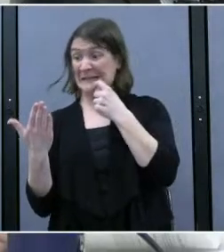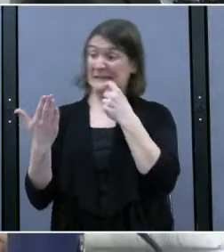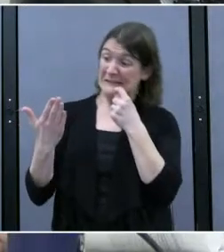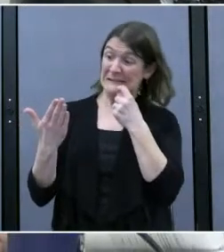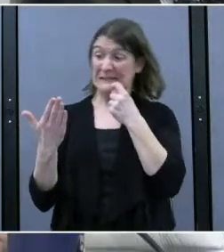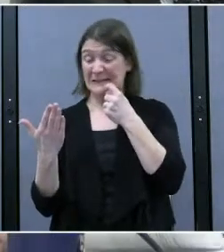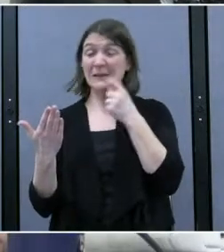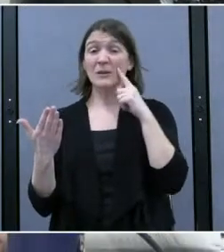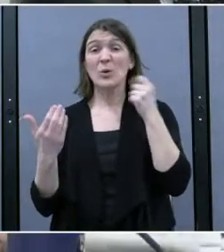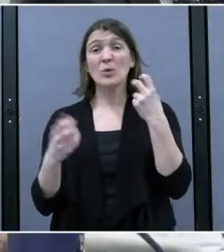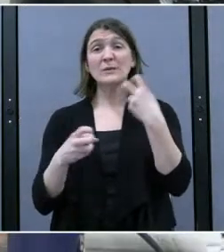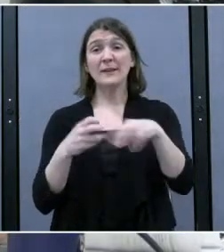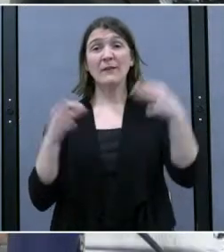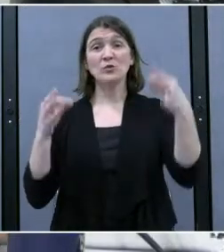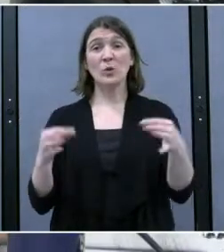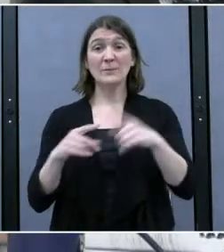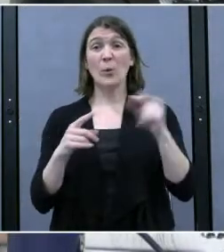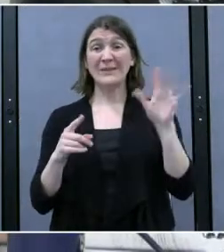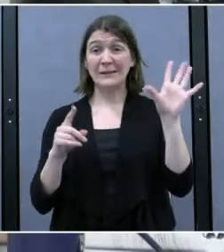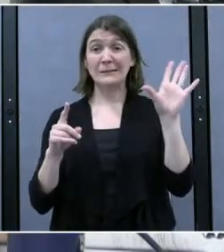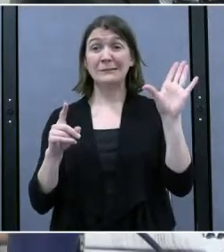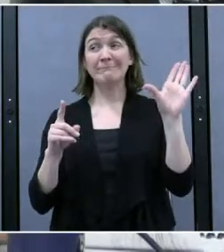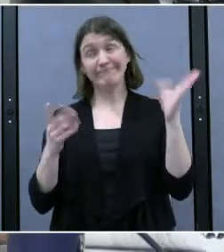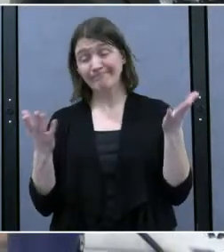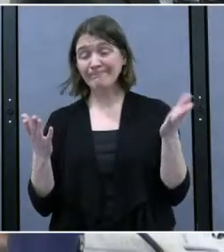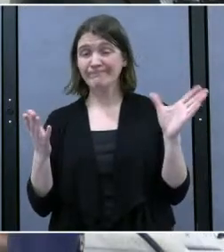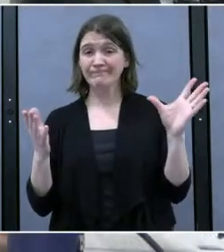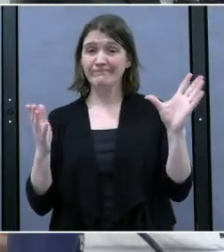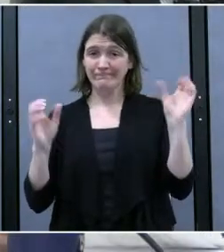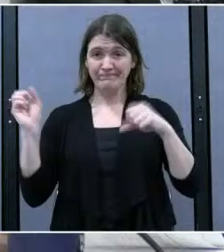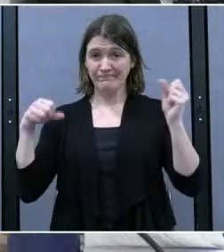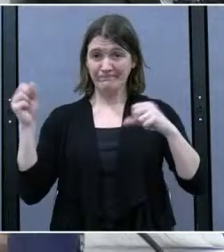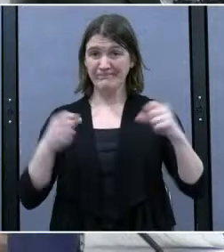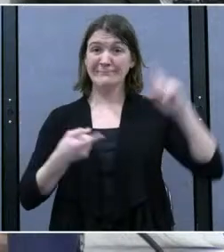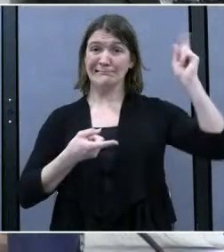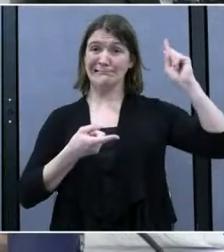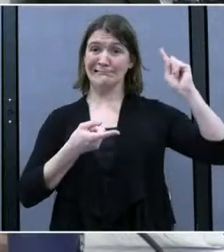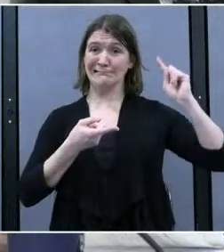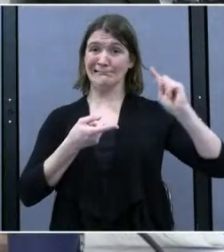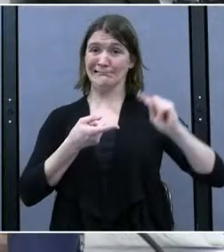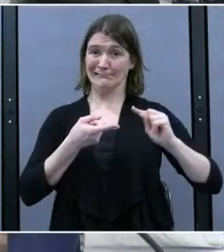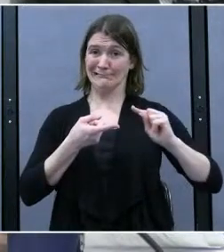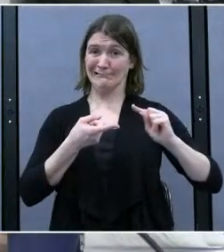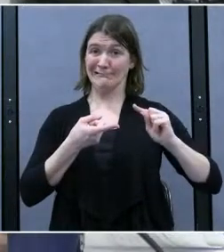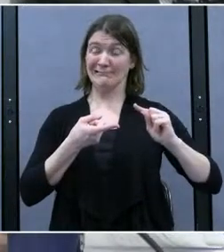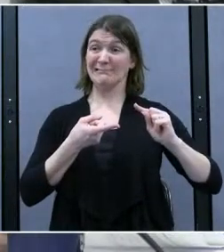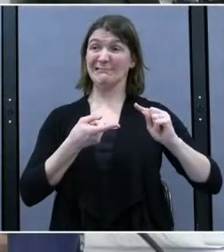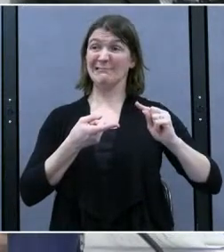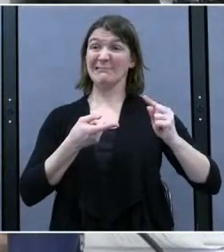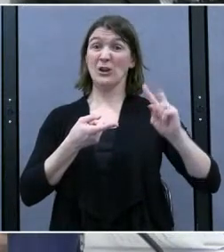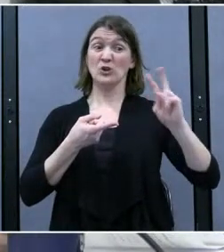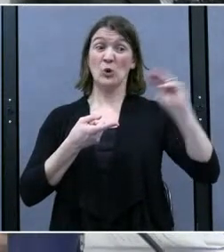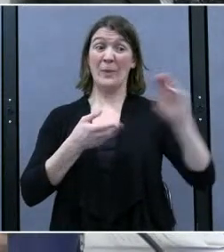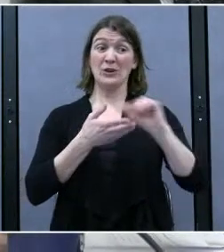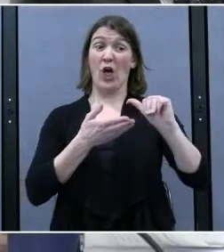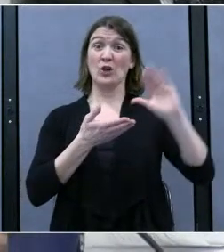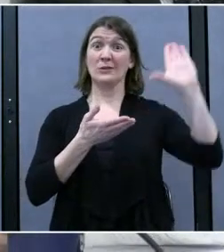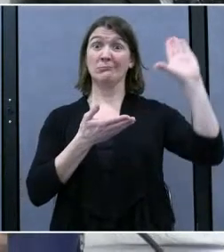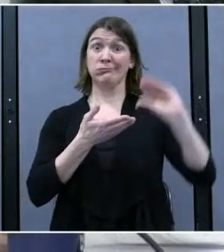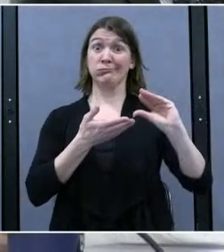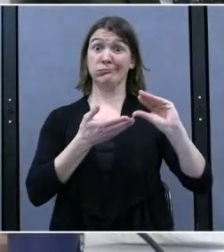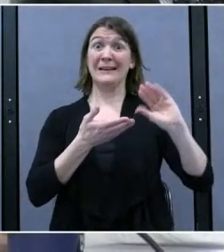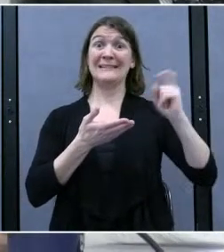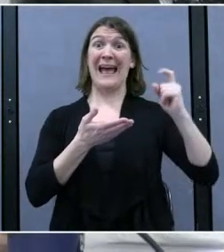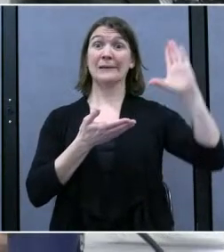et cetera, and ended up in a place where we had reduced the budget by nearly $2 million and we brought the